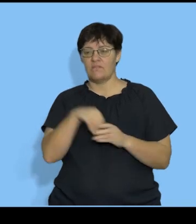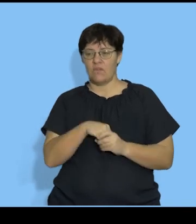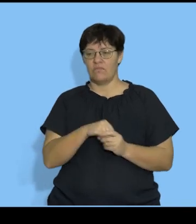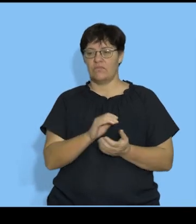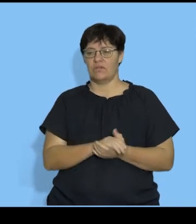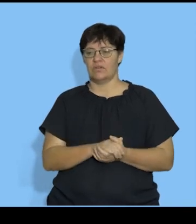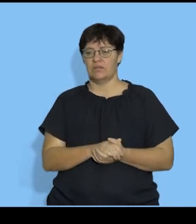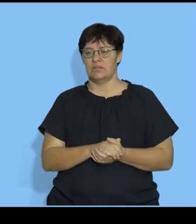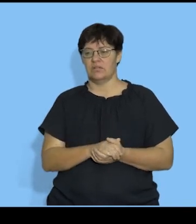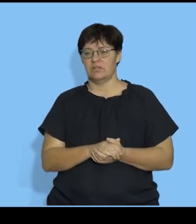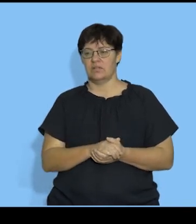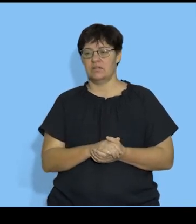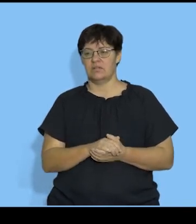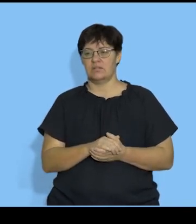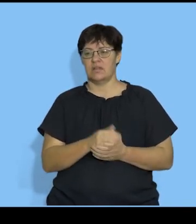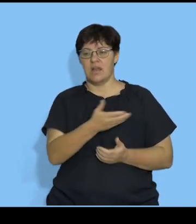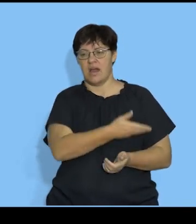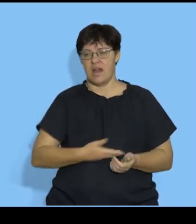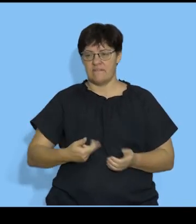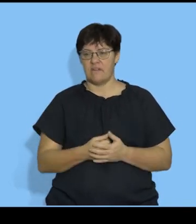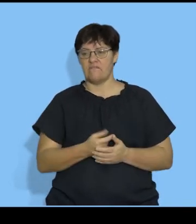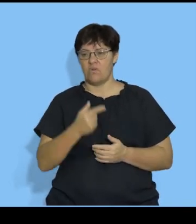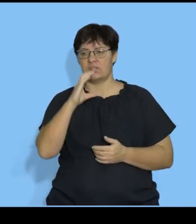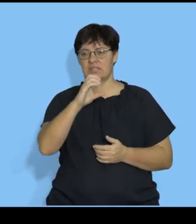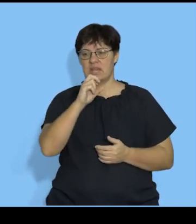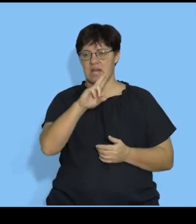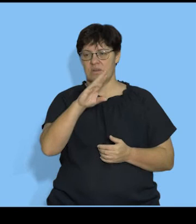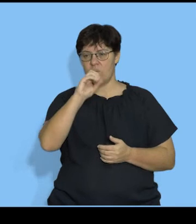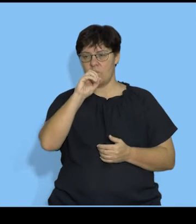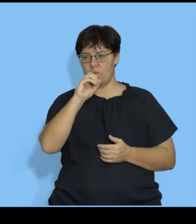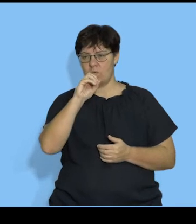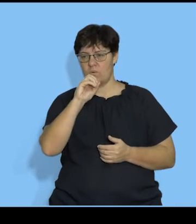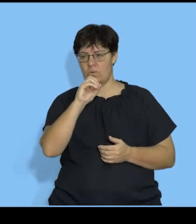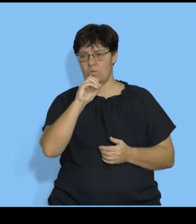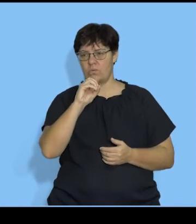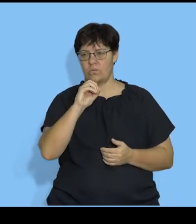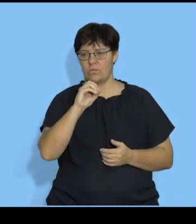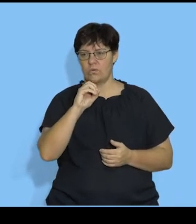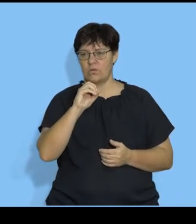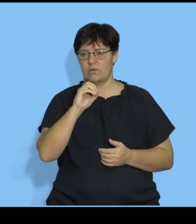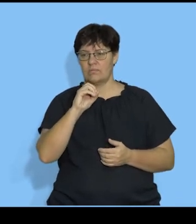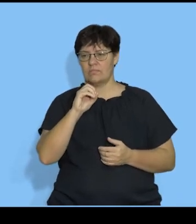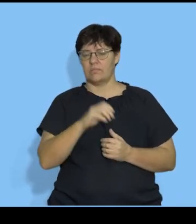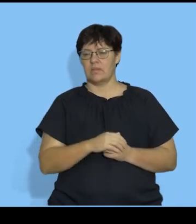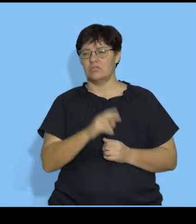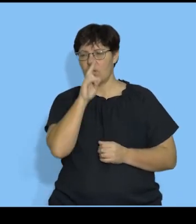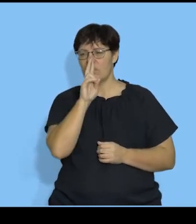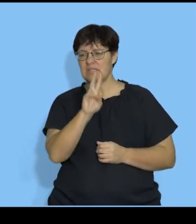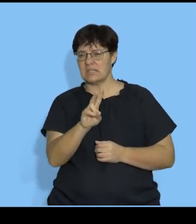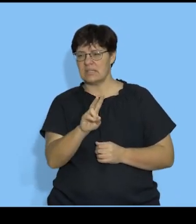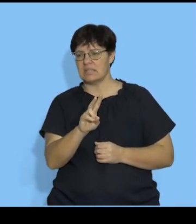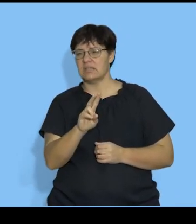dichromate. There is the half equation concerned, okay? So already we are seeing that the